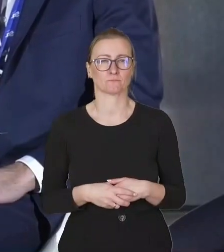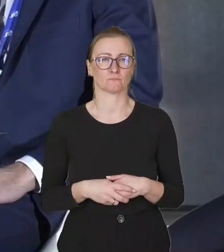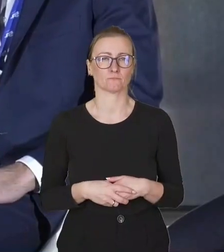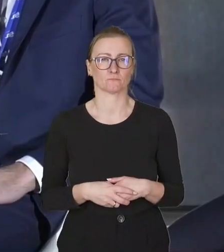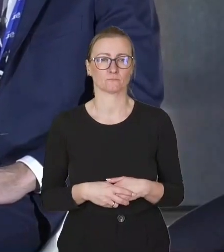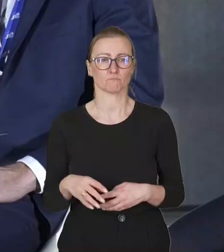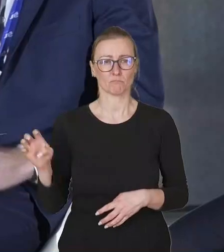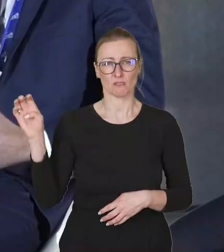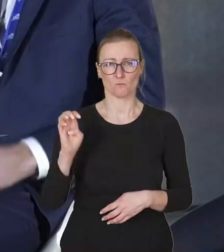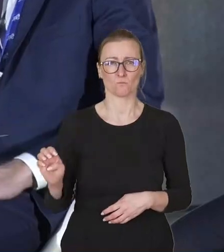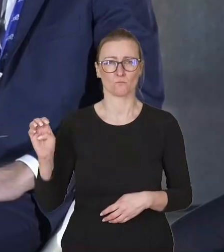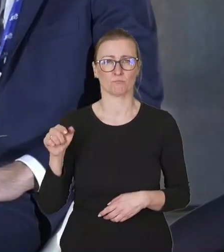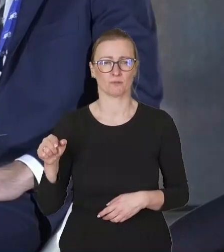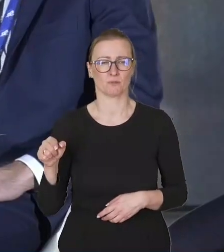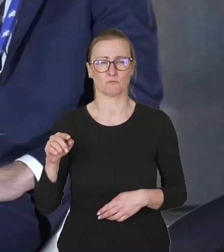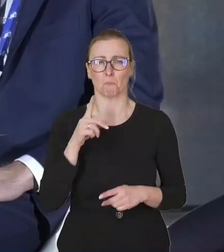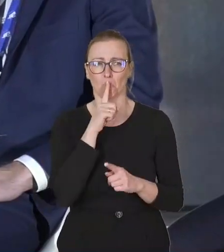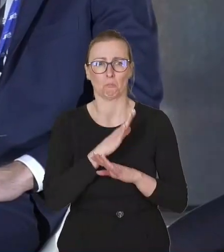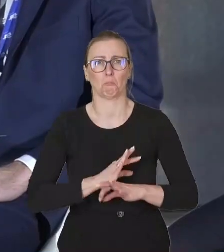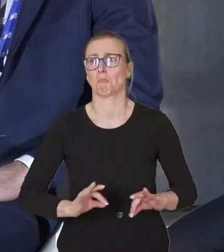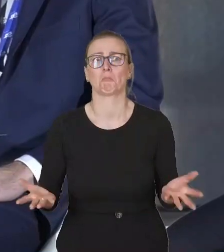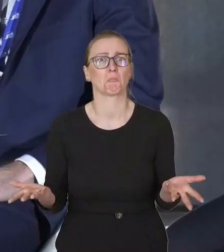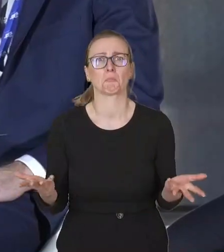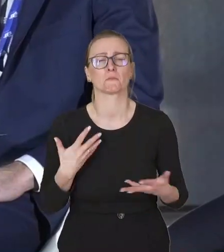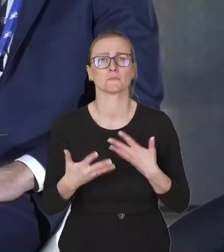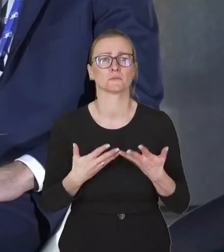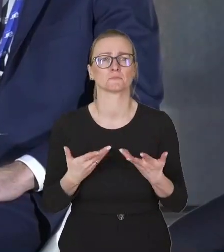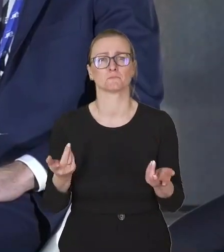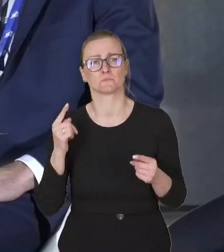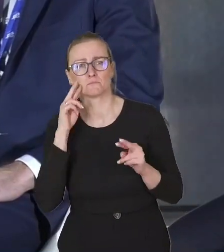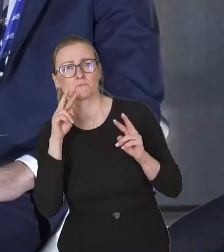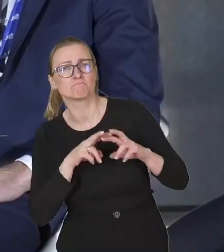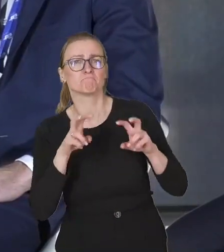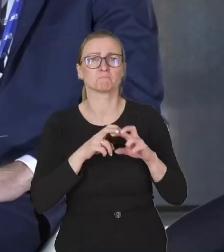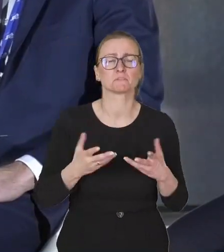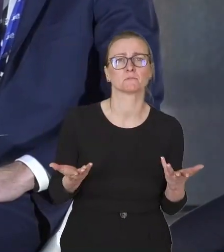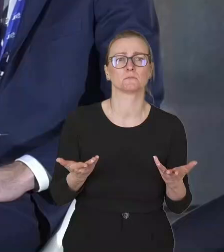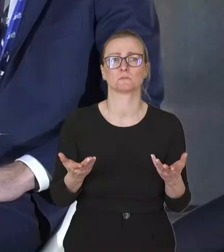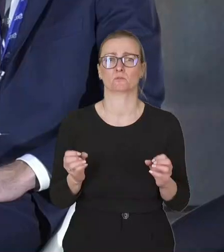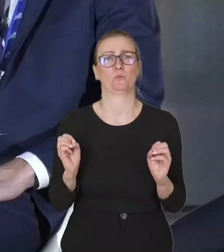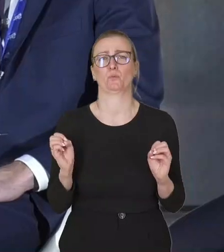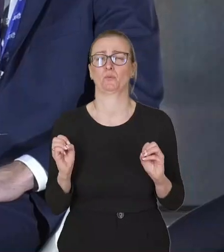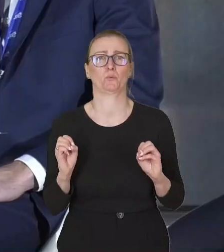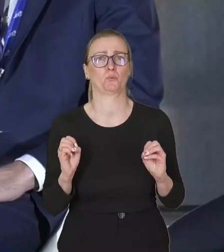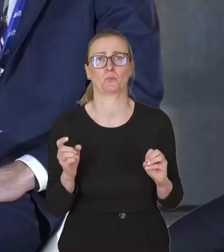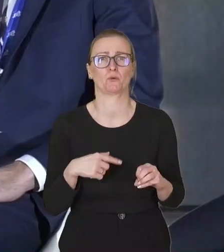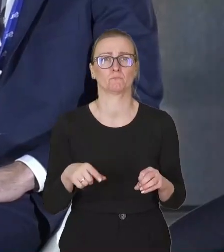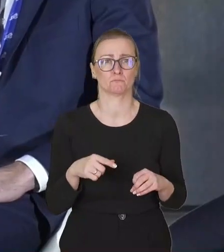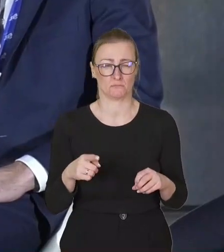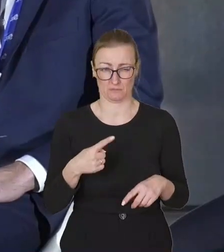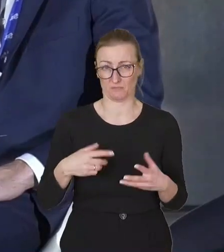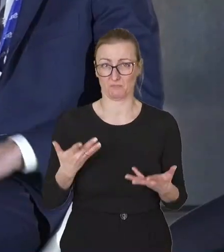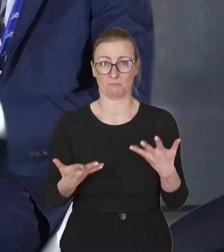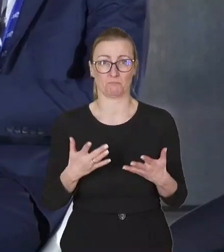Why why couldn't we afford to introduce such a model as Europeans? So now I think it's